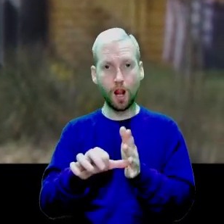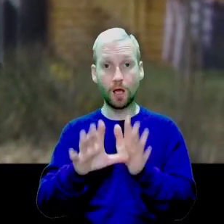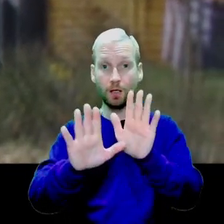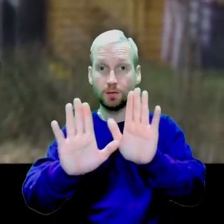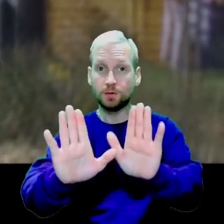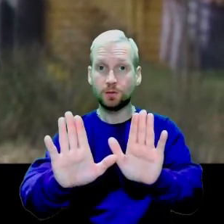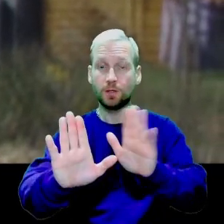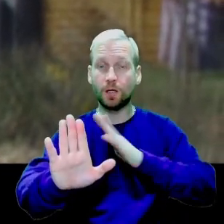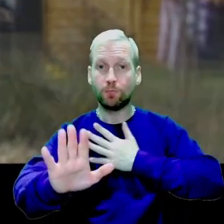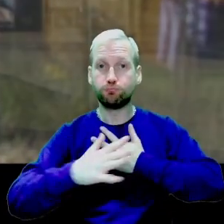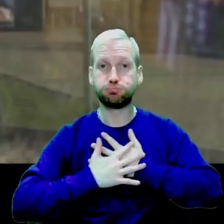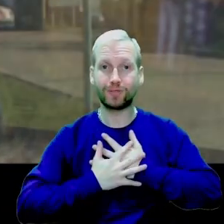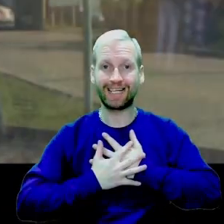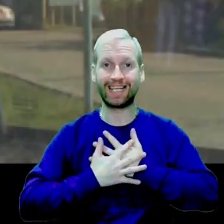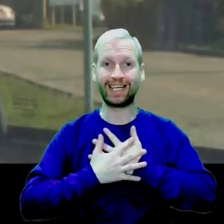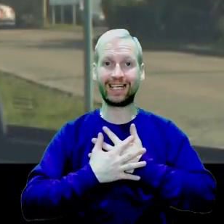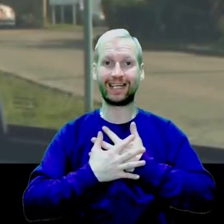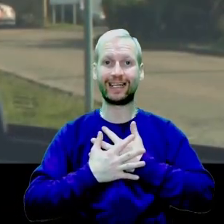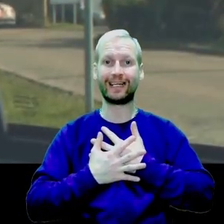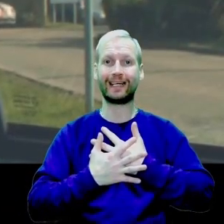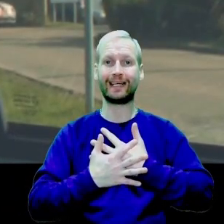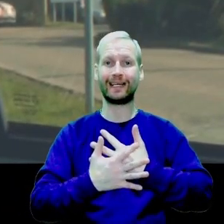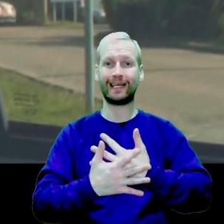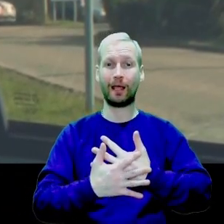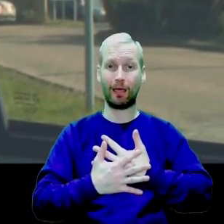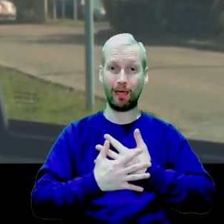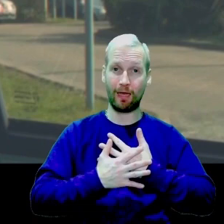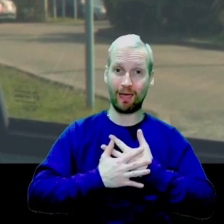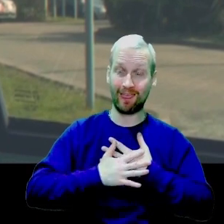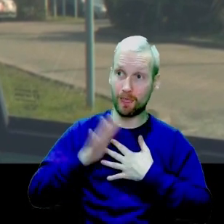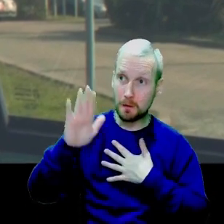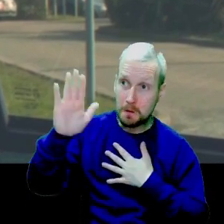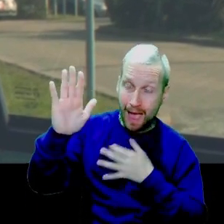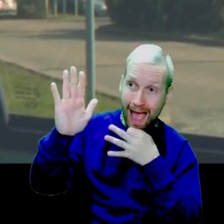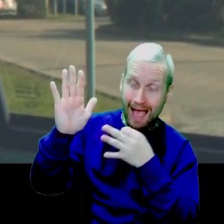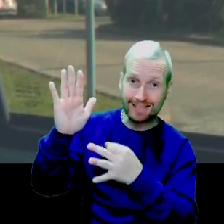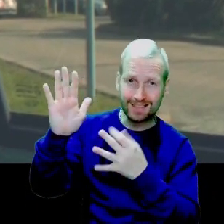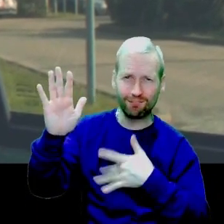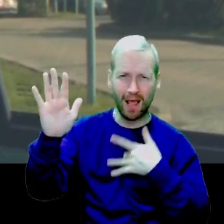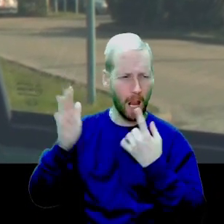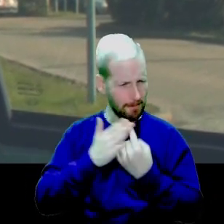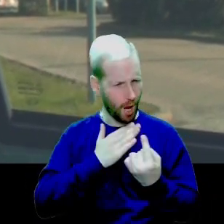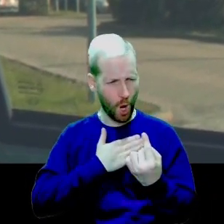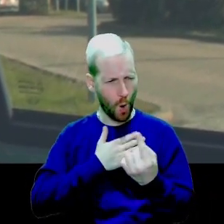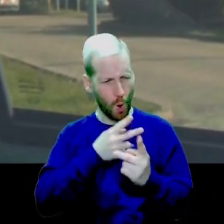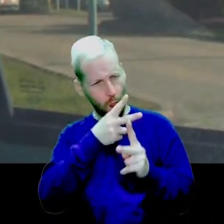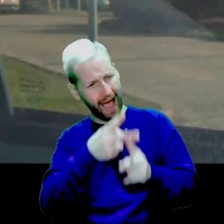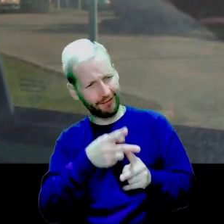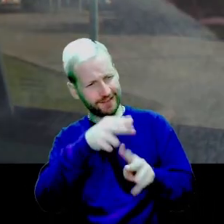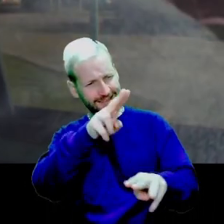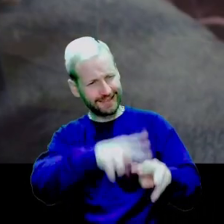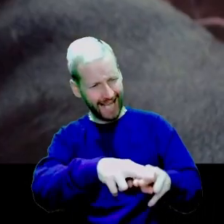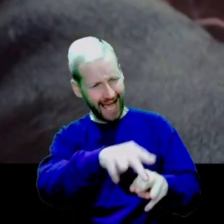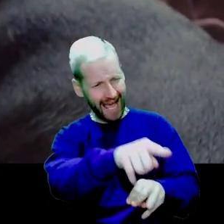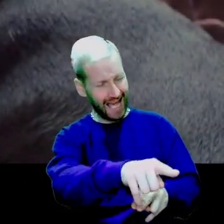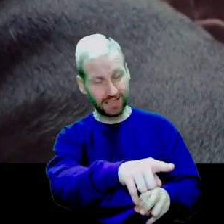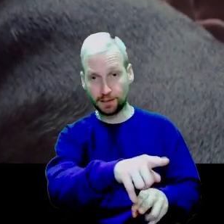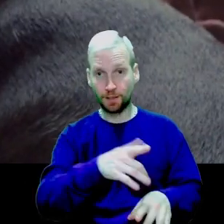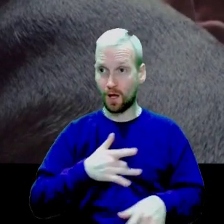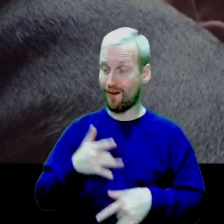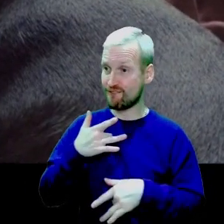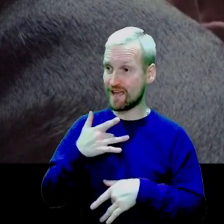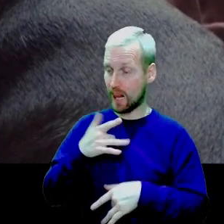breath, reach out. Feels like you're on your own caring for Dad, or since